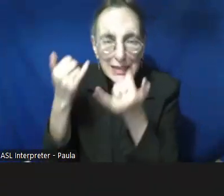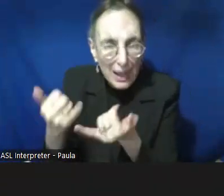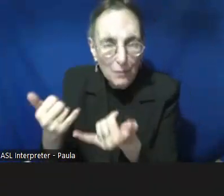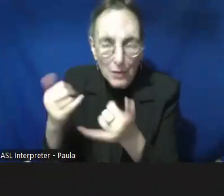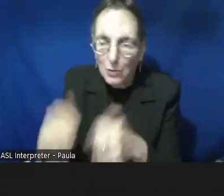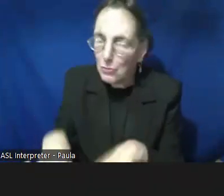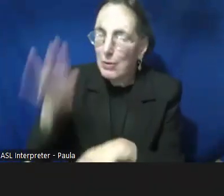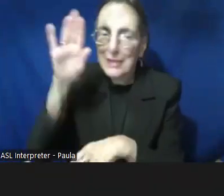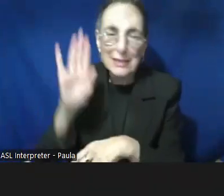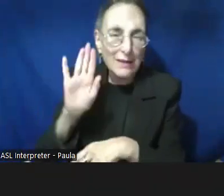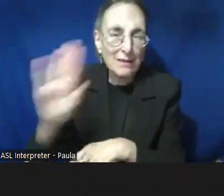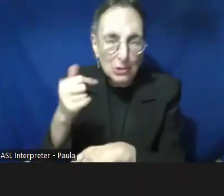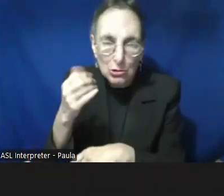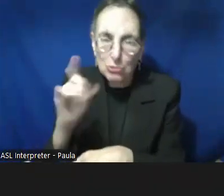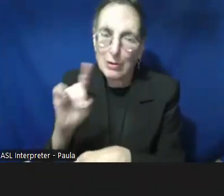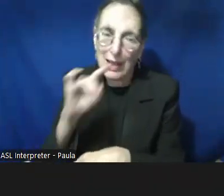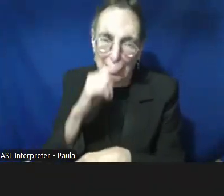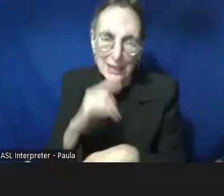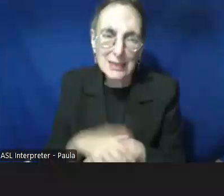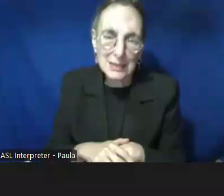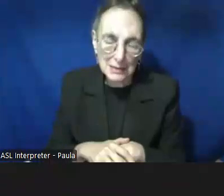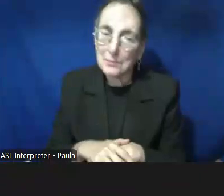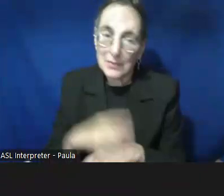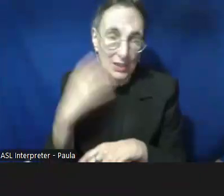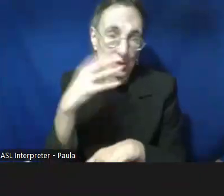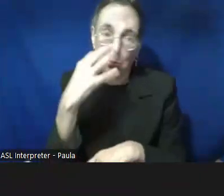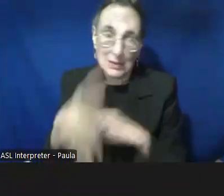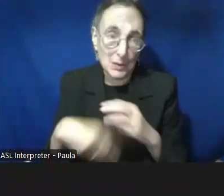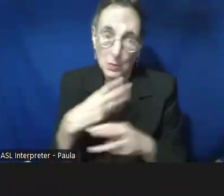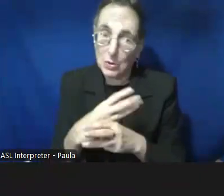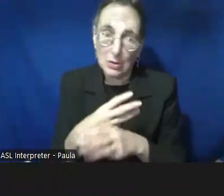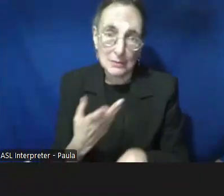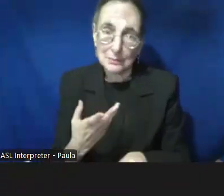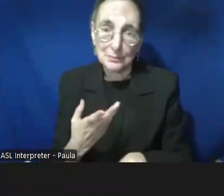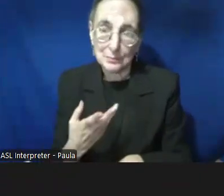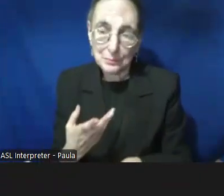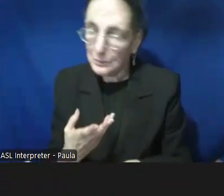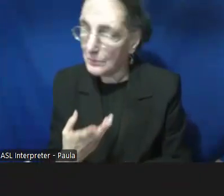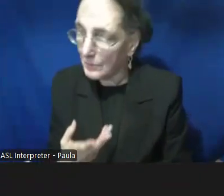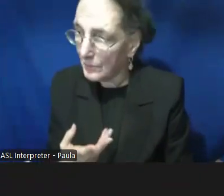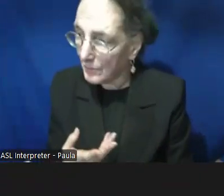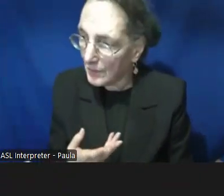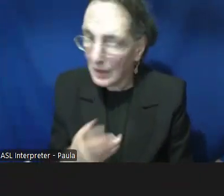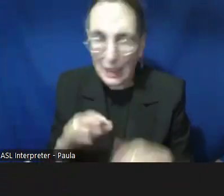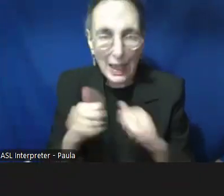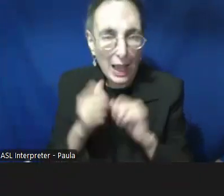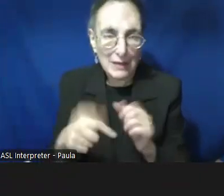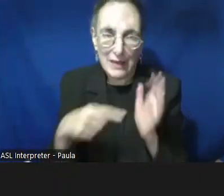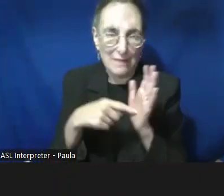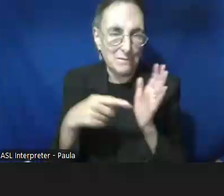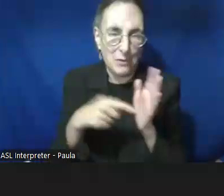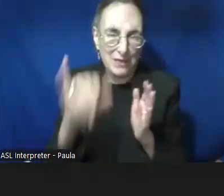grandkids. And it's a crazy world. And how are they afford all of that on that low